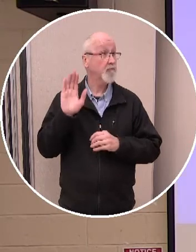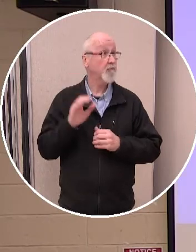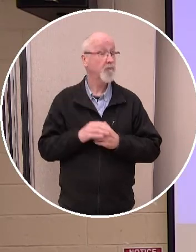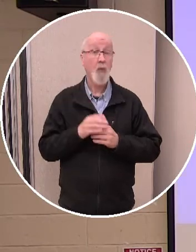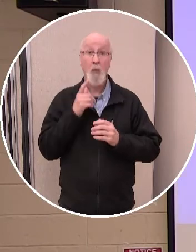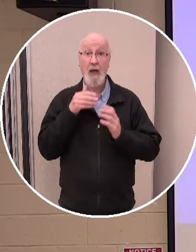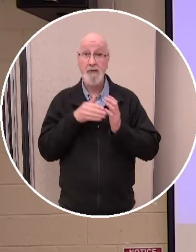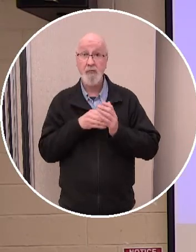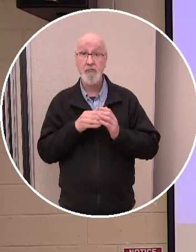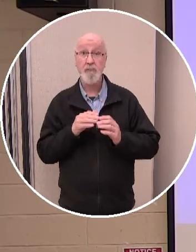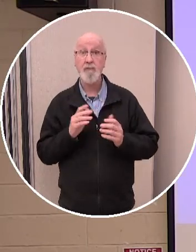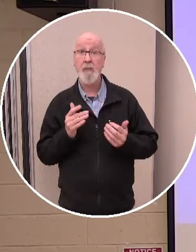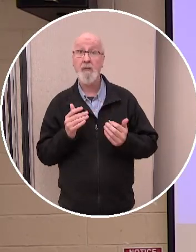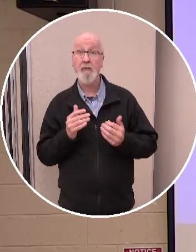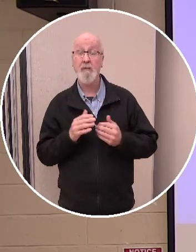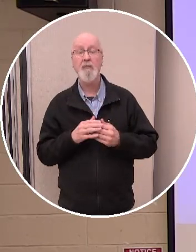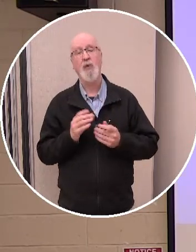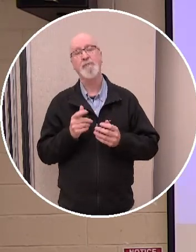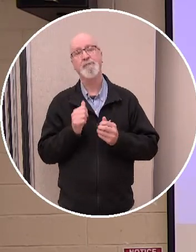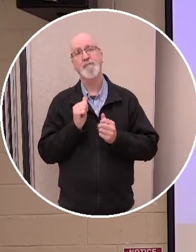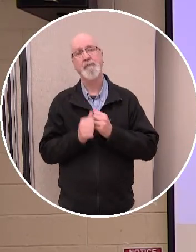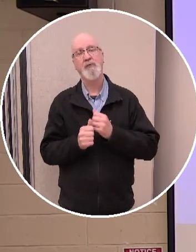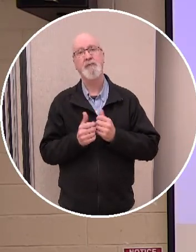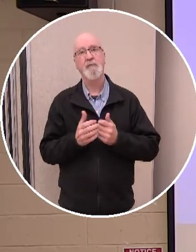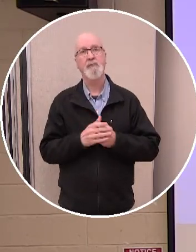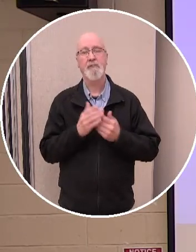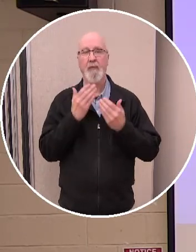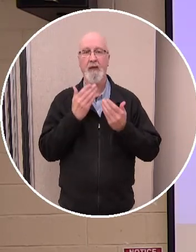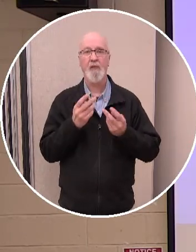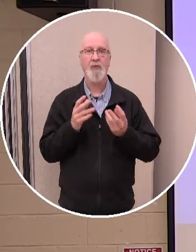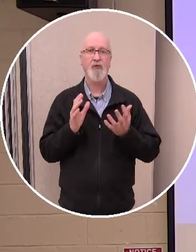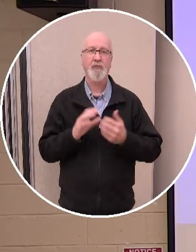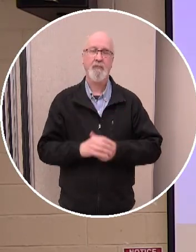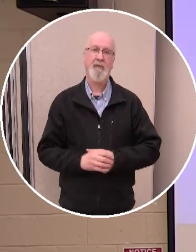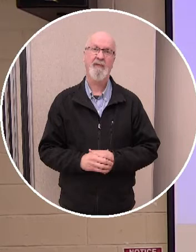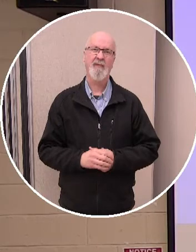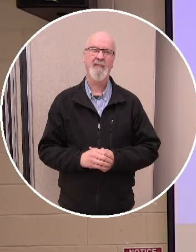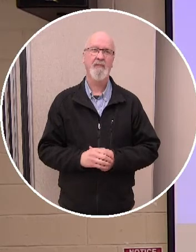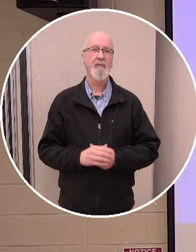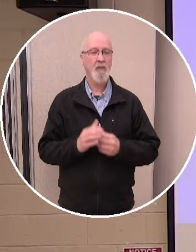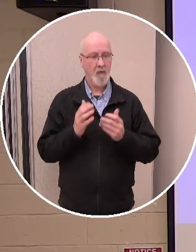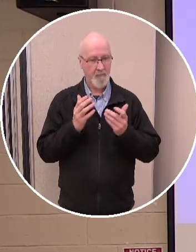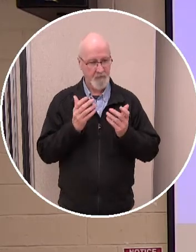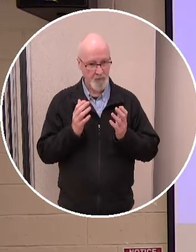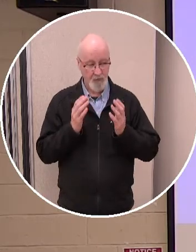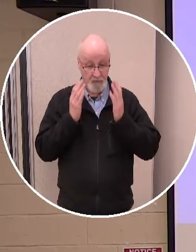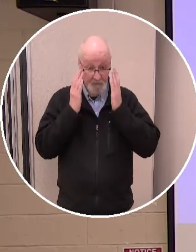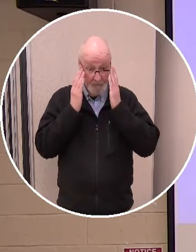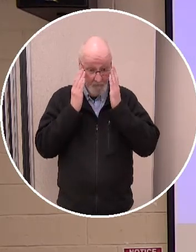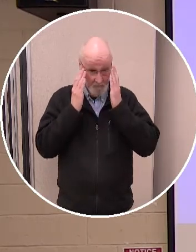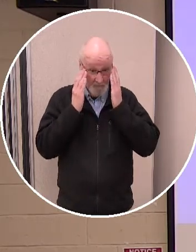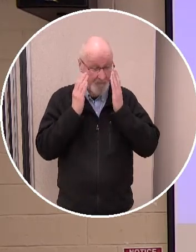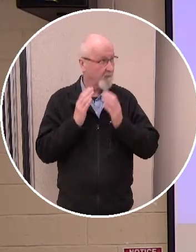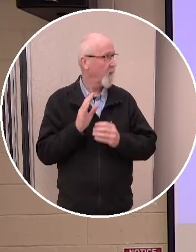Those against? Motion carries. Thank you very much. Does that conclude the...